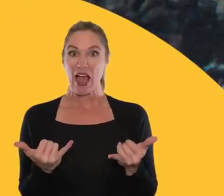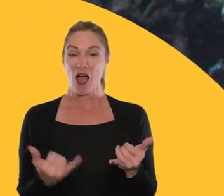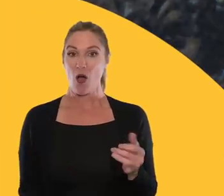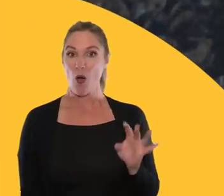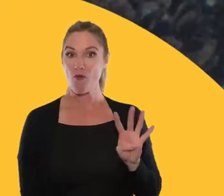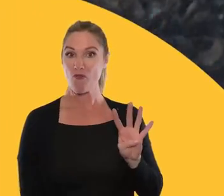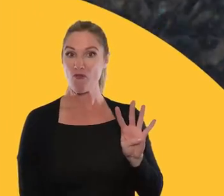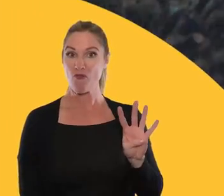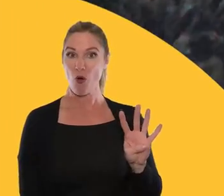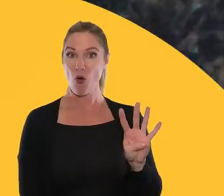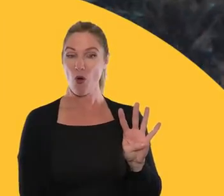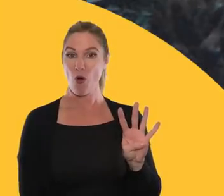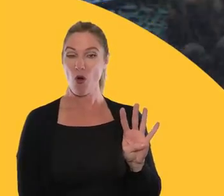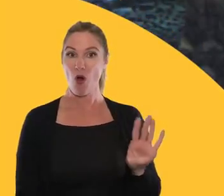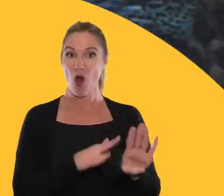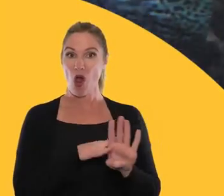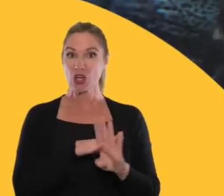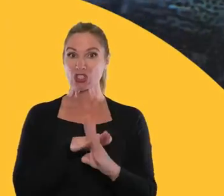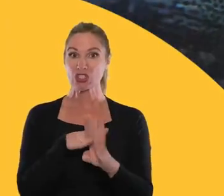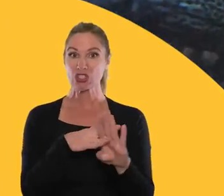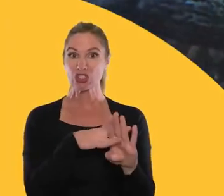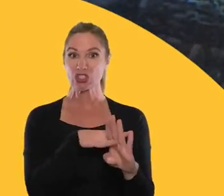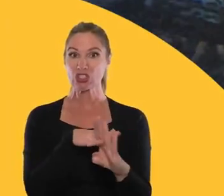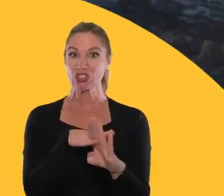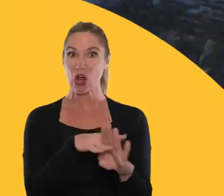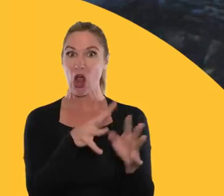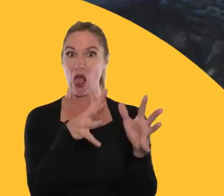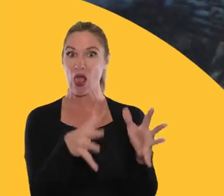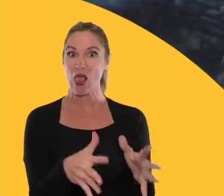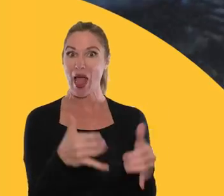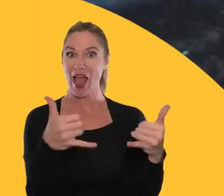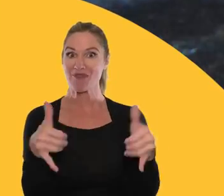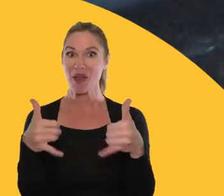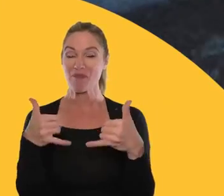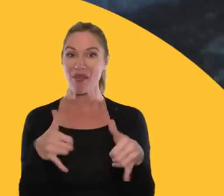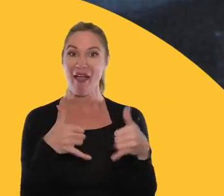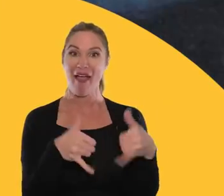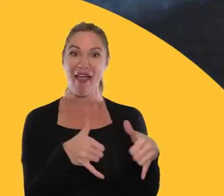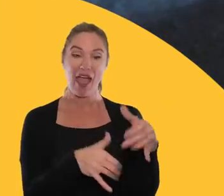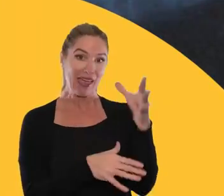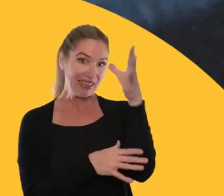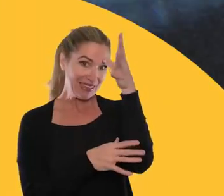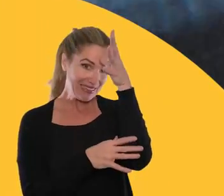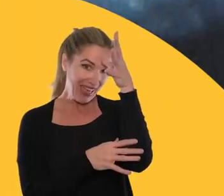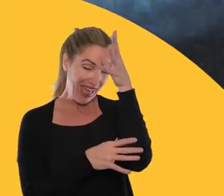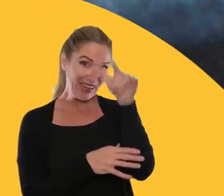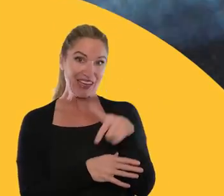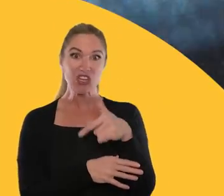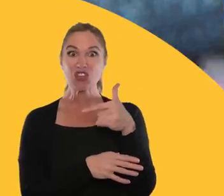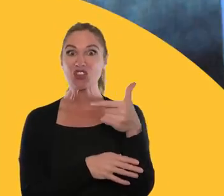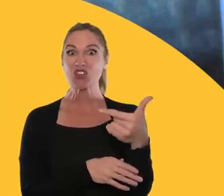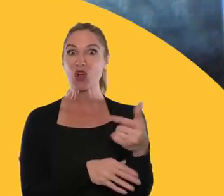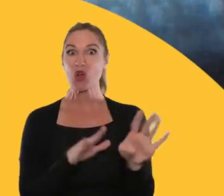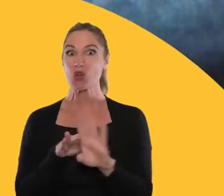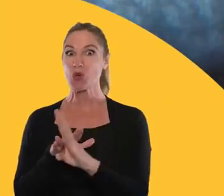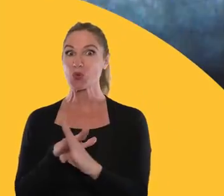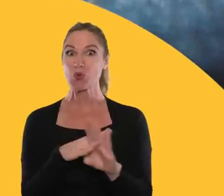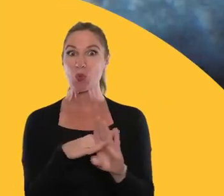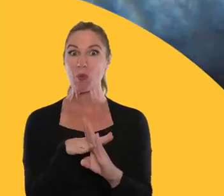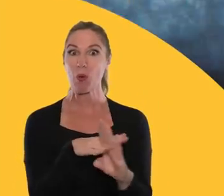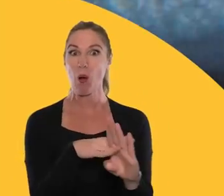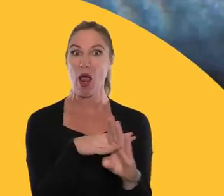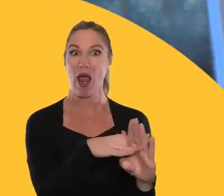Now there are 4 sharks left to play. Daddy's turn to